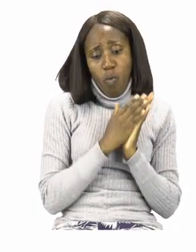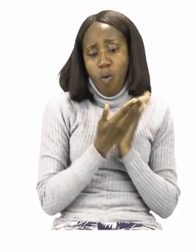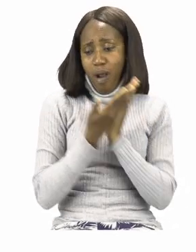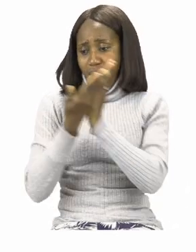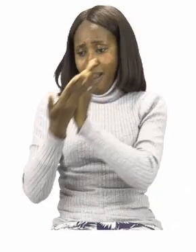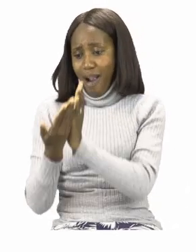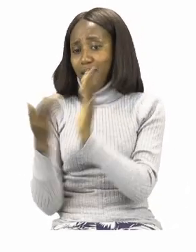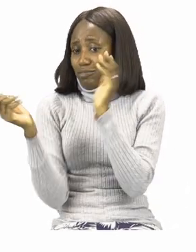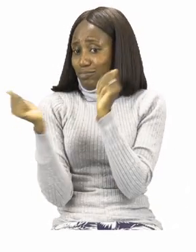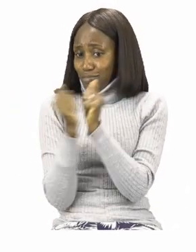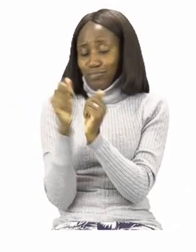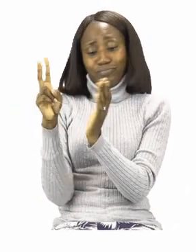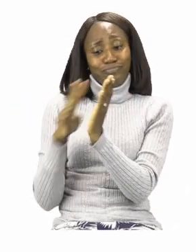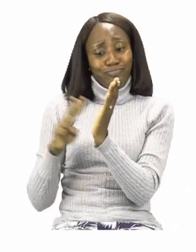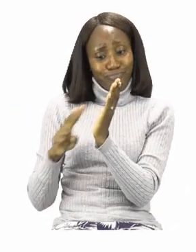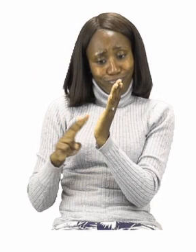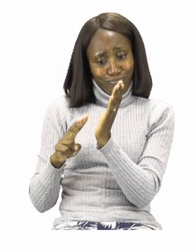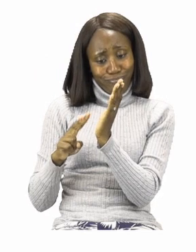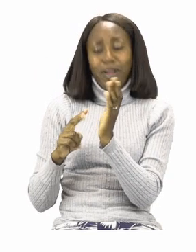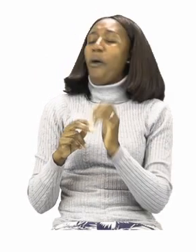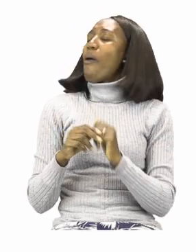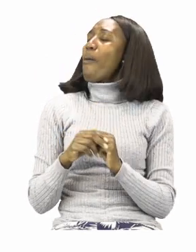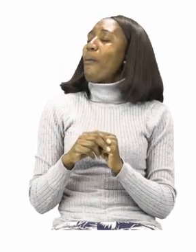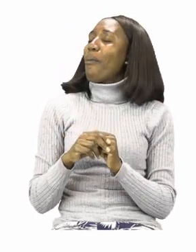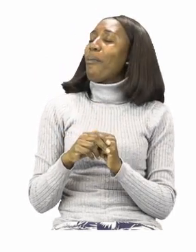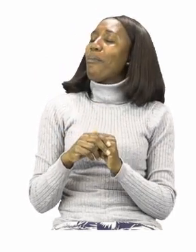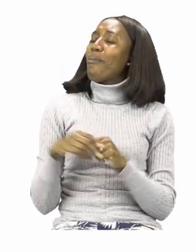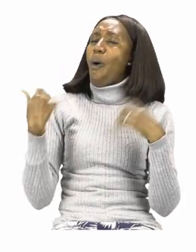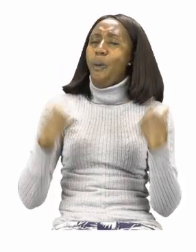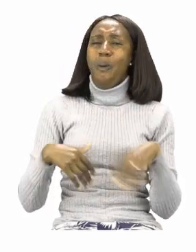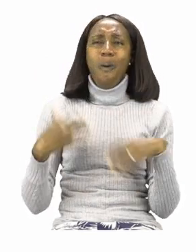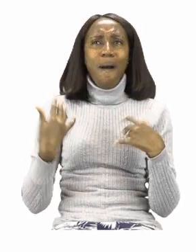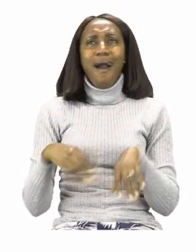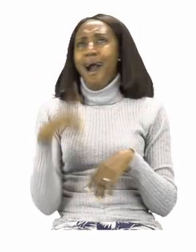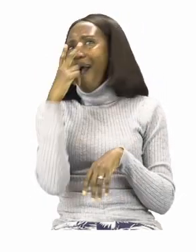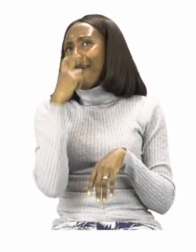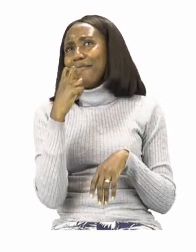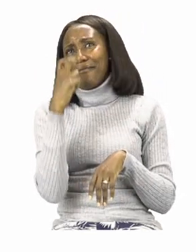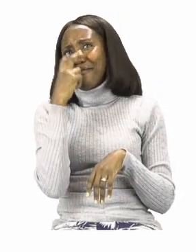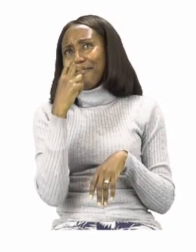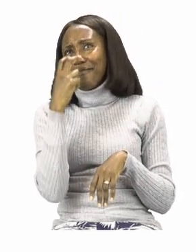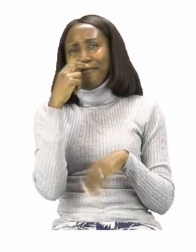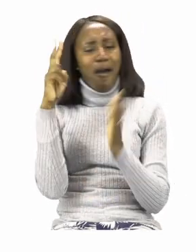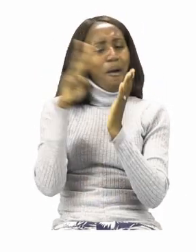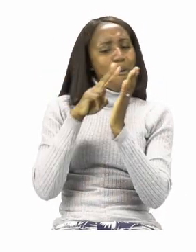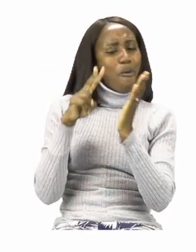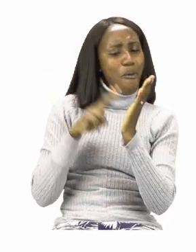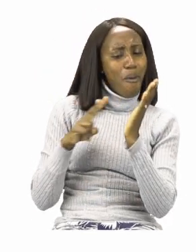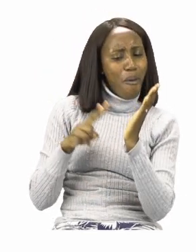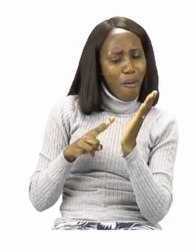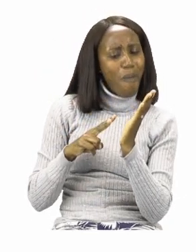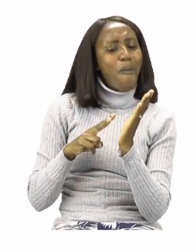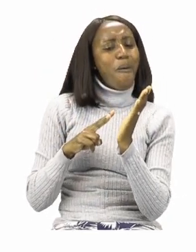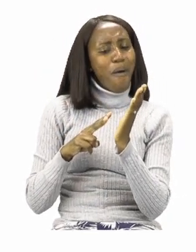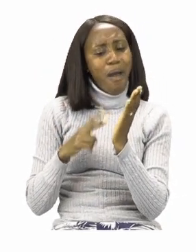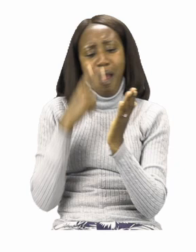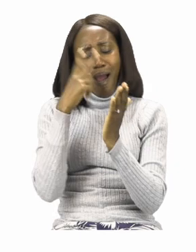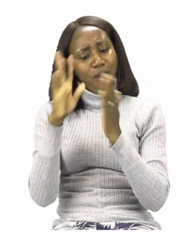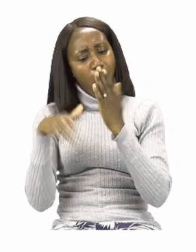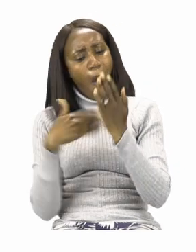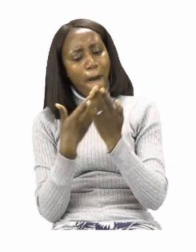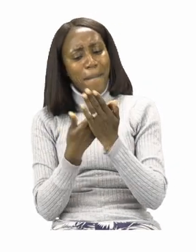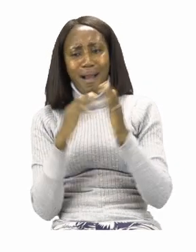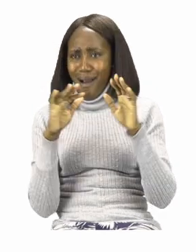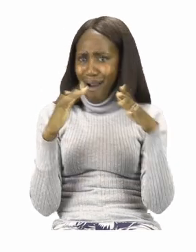Sam. Together we read the book. We read the words and look at the